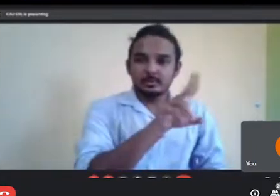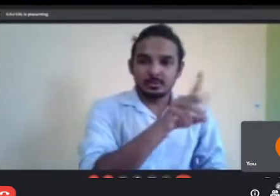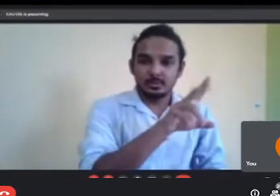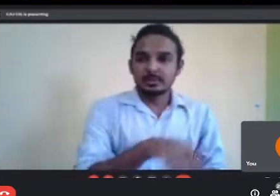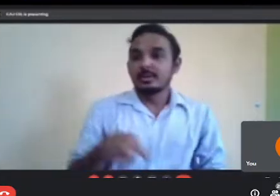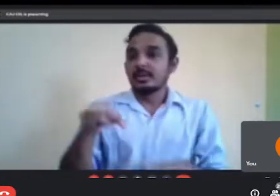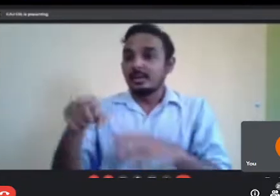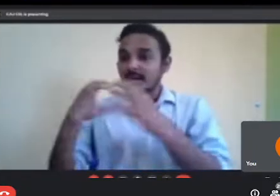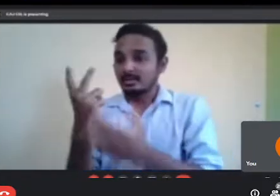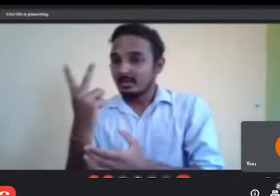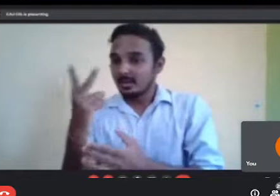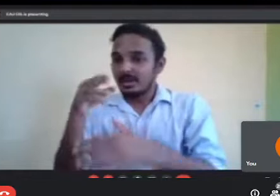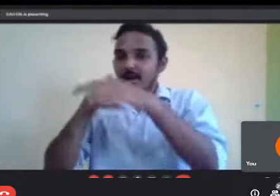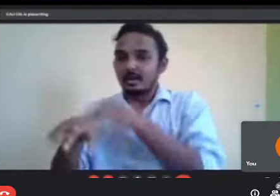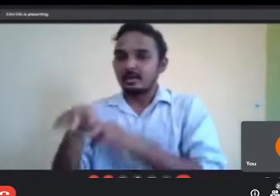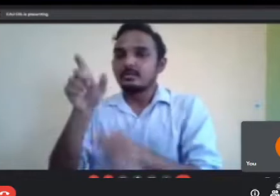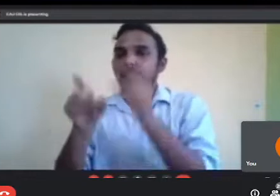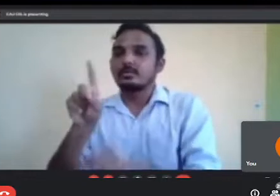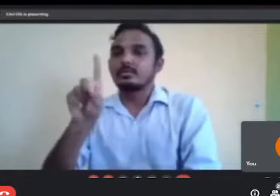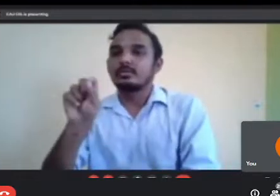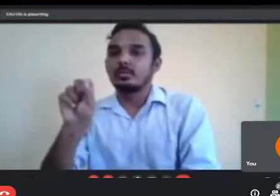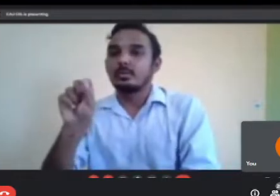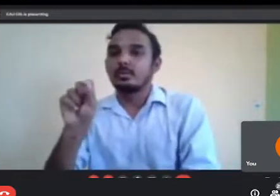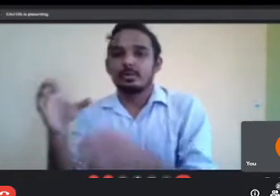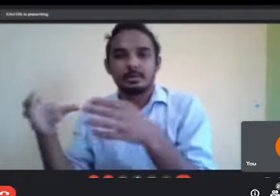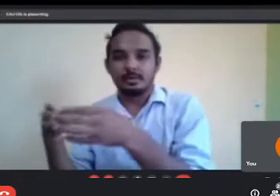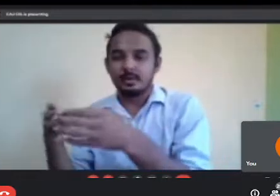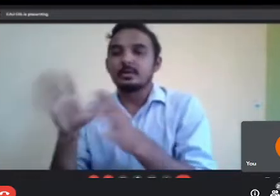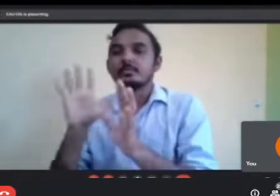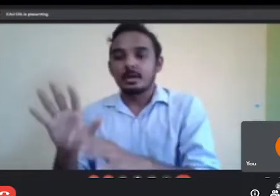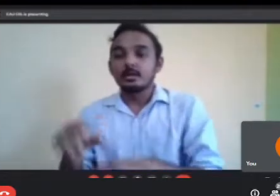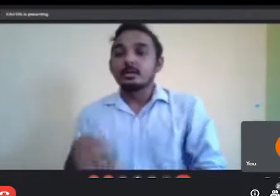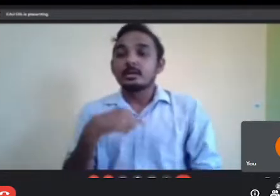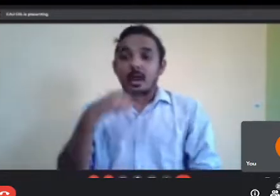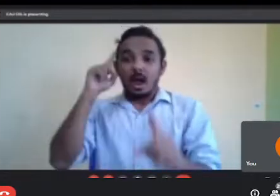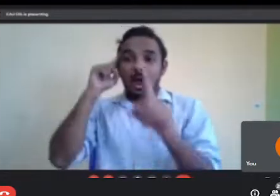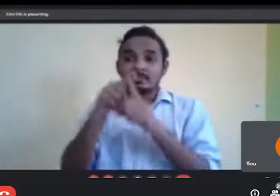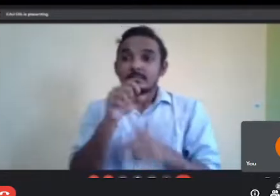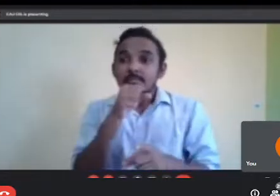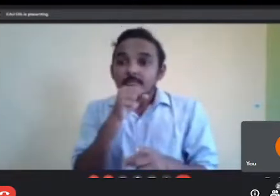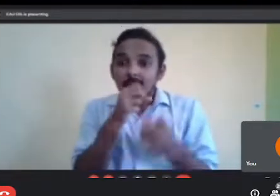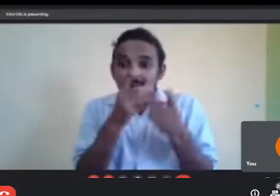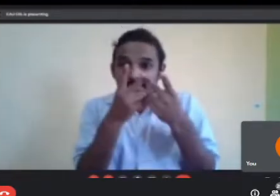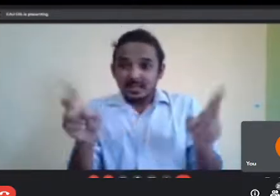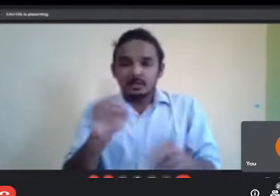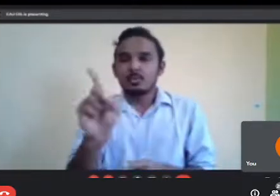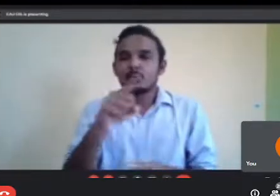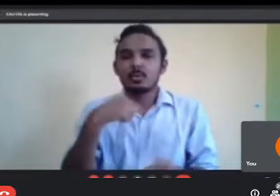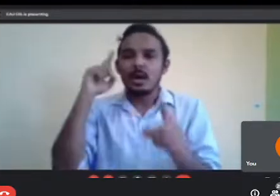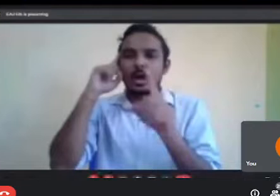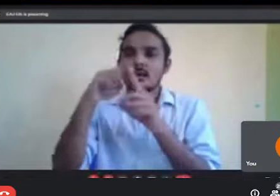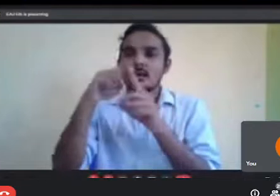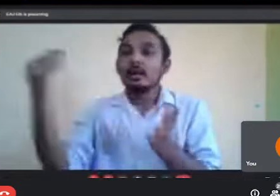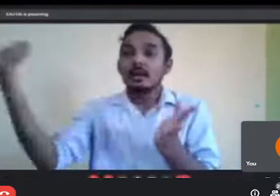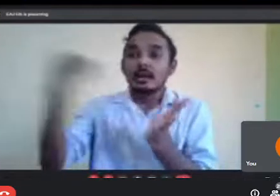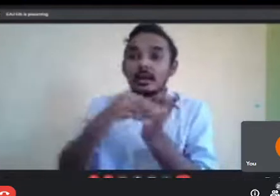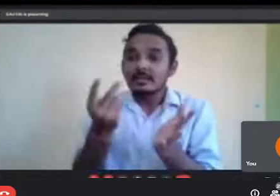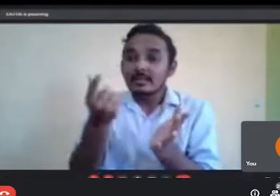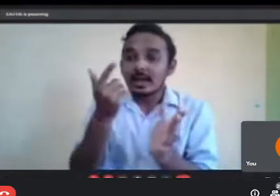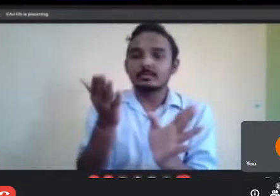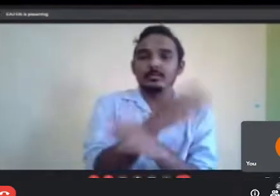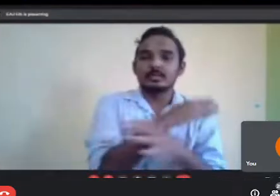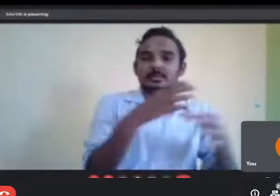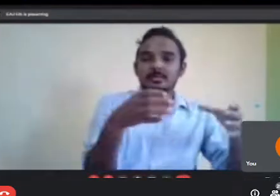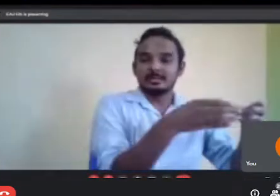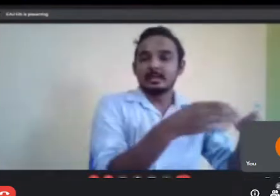In the 2016 cohort, there were a total of 12 students. In 2018 cohort, there were 10 students. Then again, you know